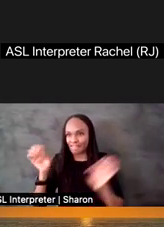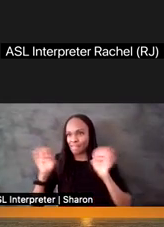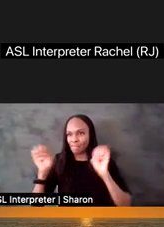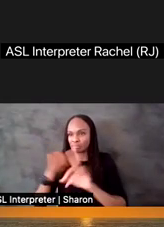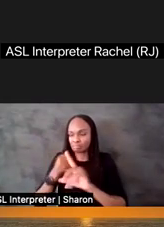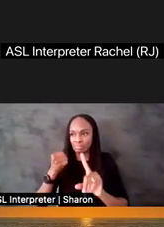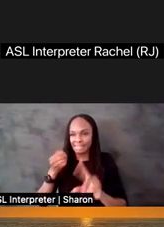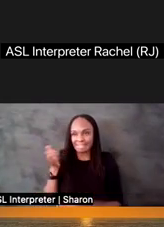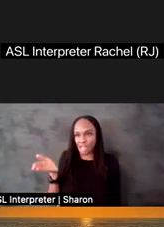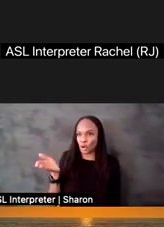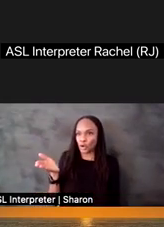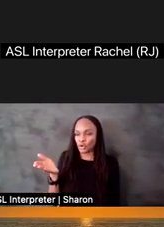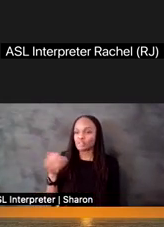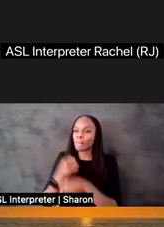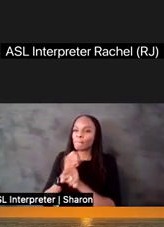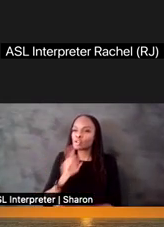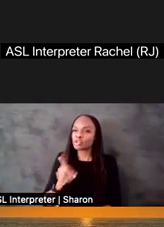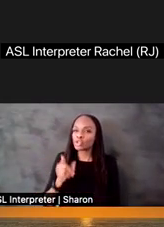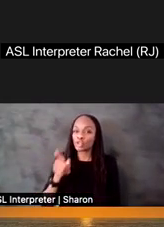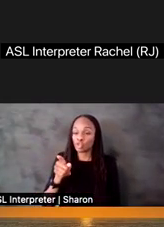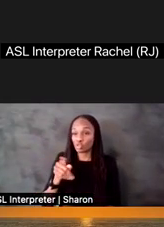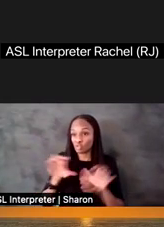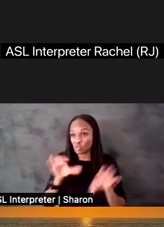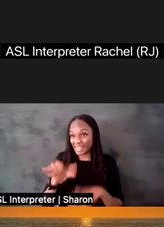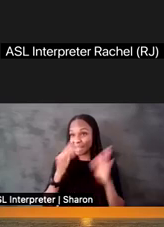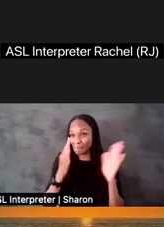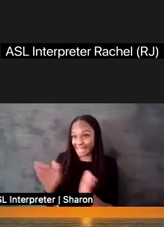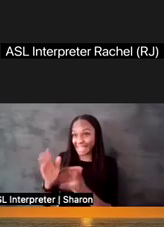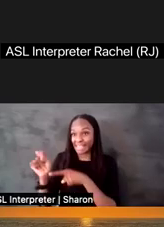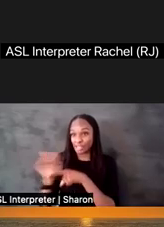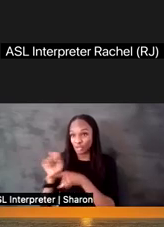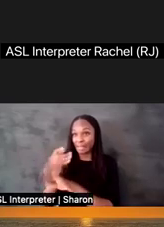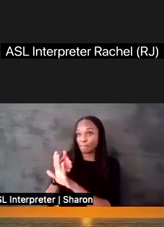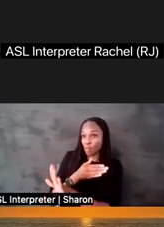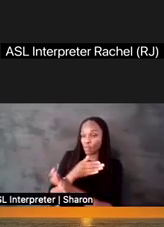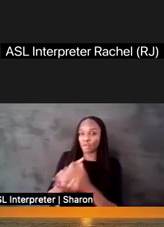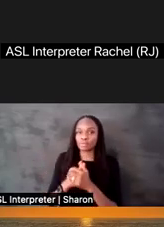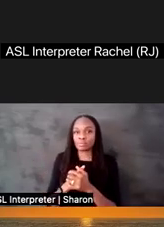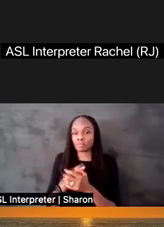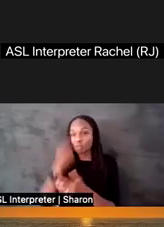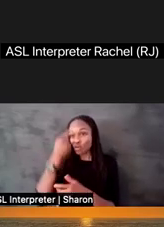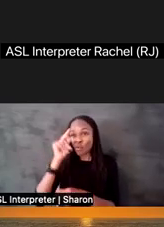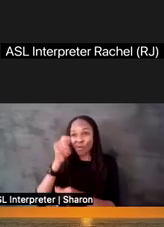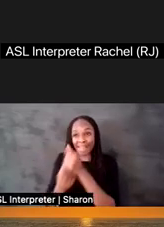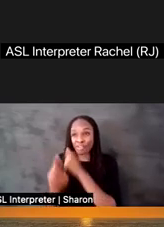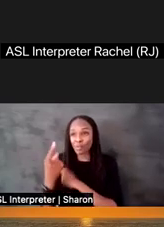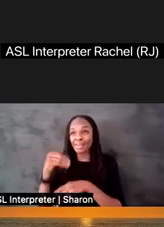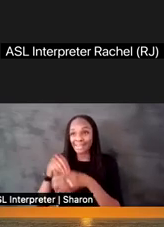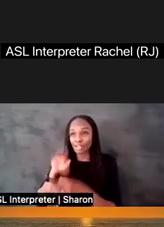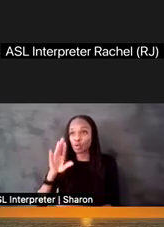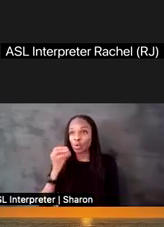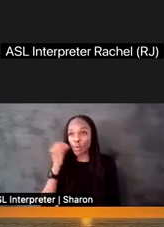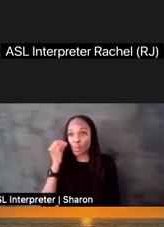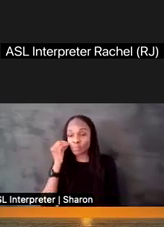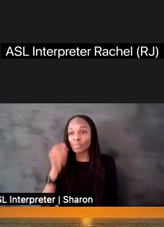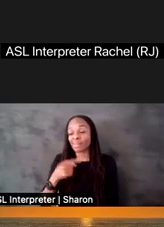there. So making sure that you do that planning and training ahead of time for everybody in your household. I taught my